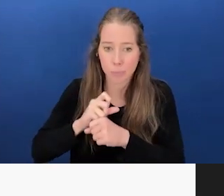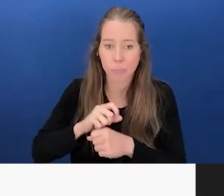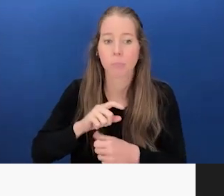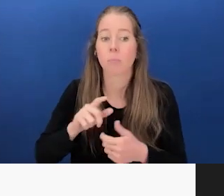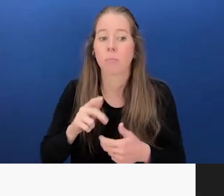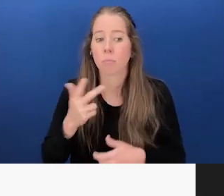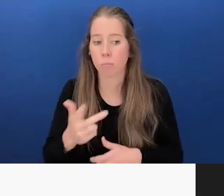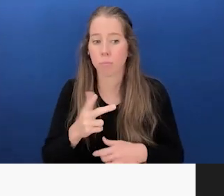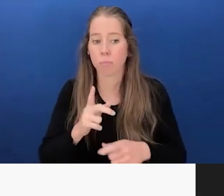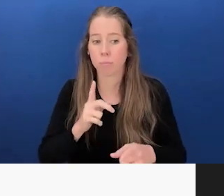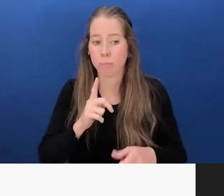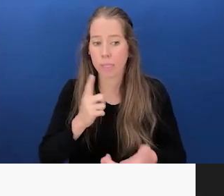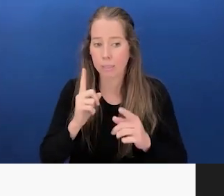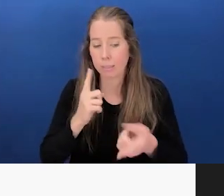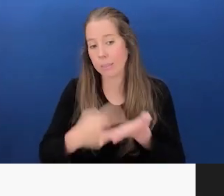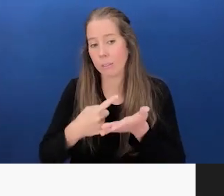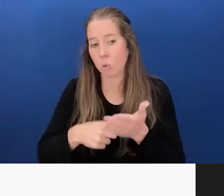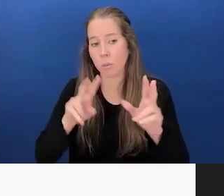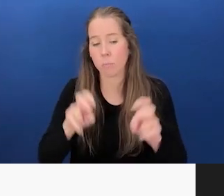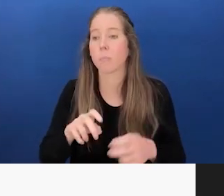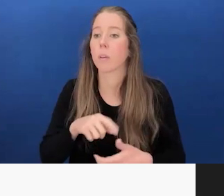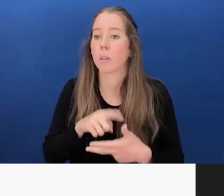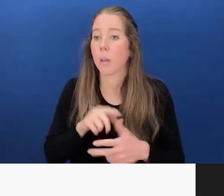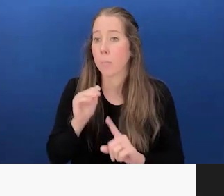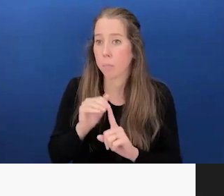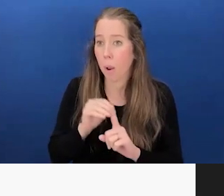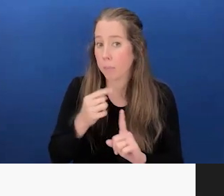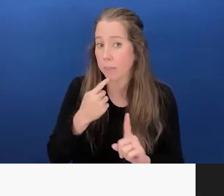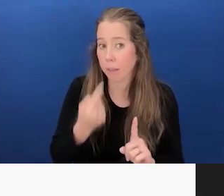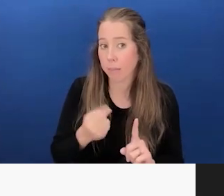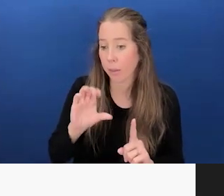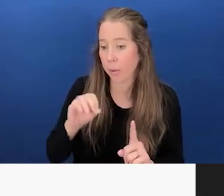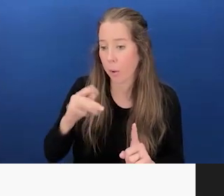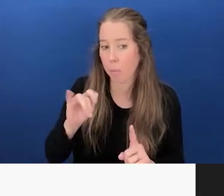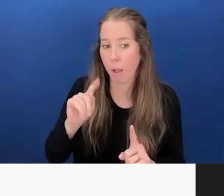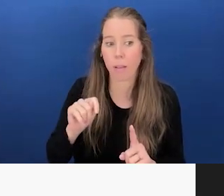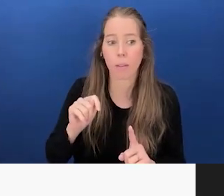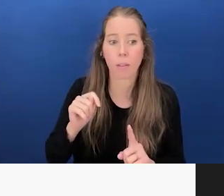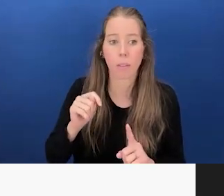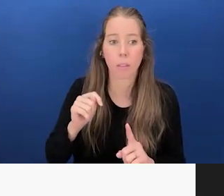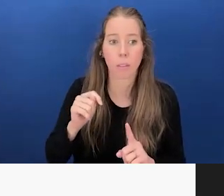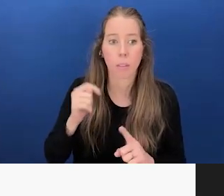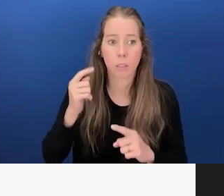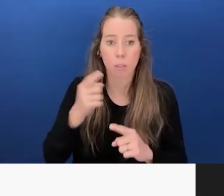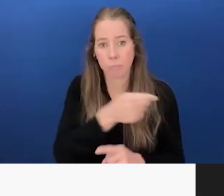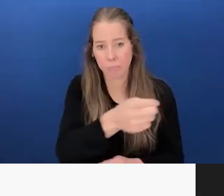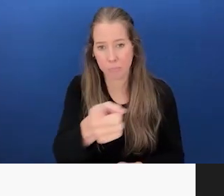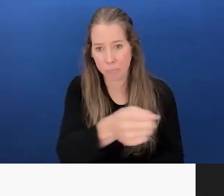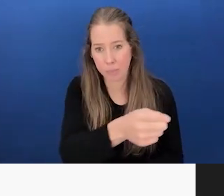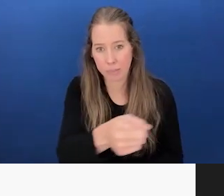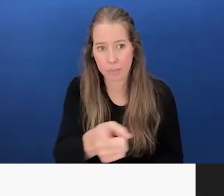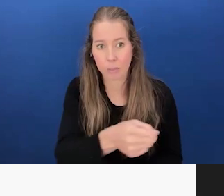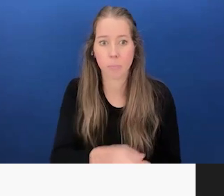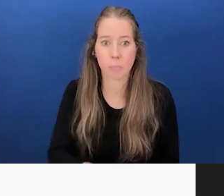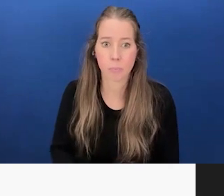topics. My prompt is, this is what I'm telling the AI Copilot, consider the CIA triad as it pertains to cybersecurity.